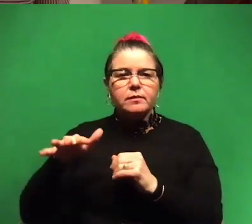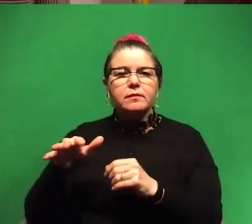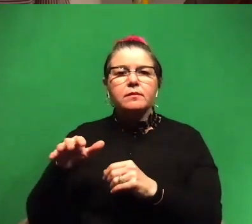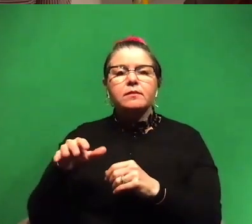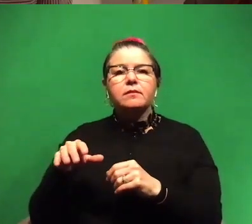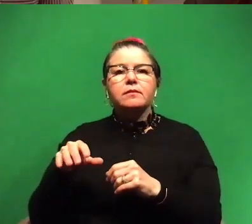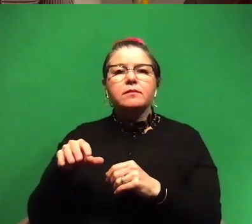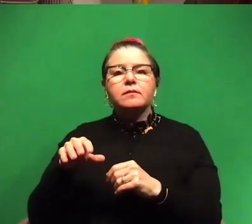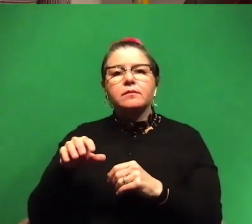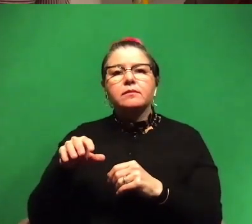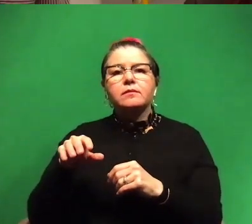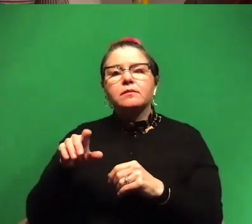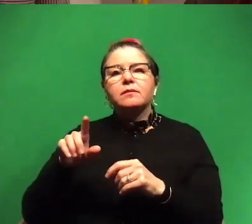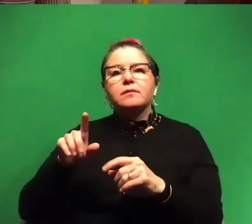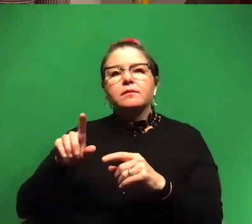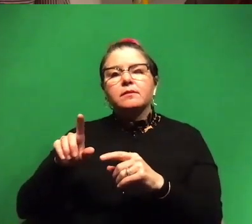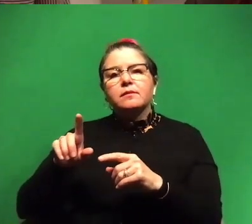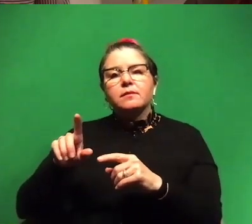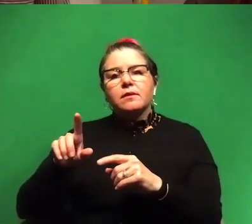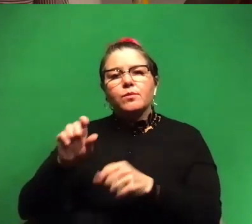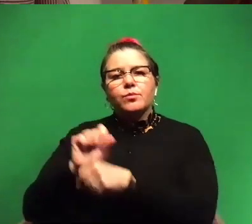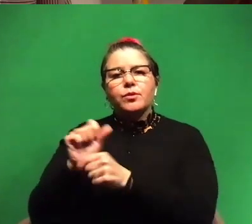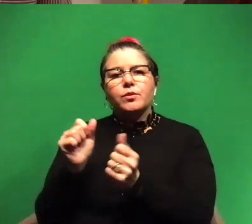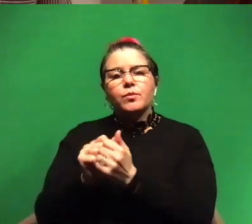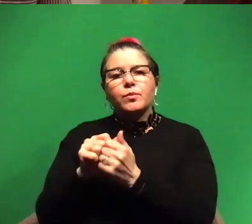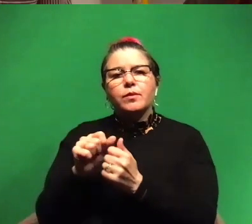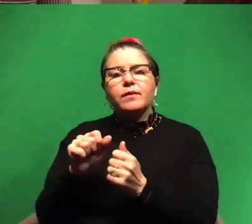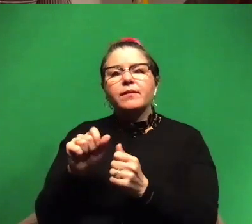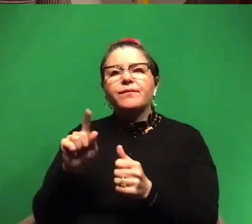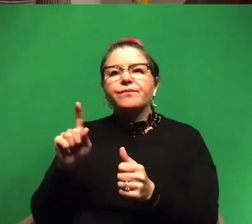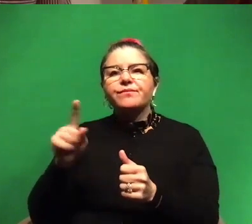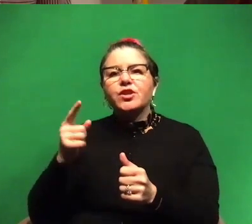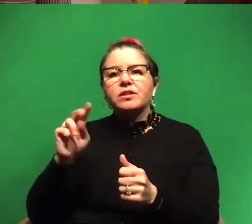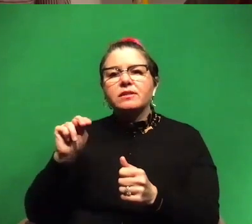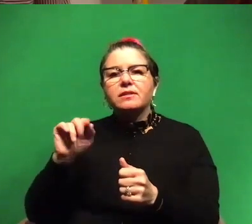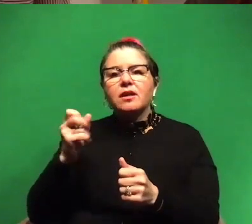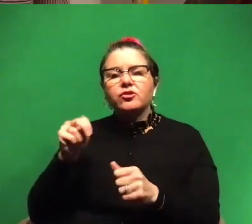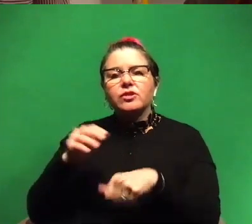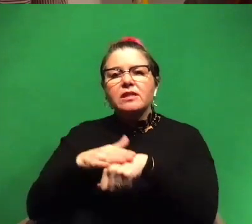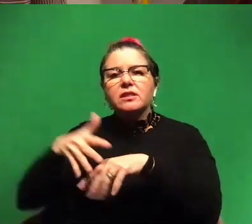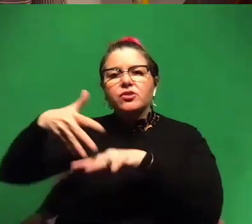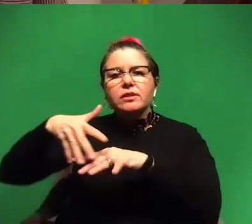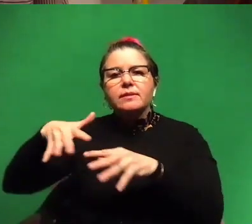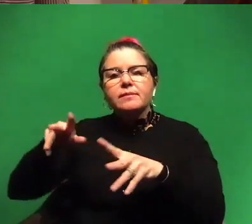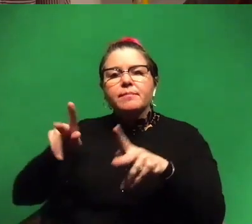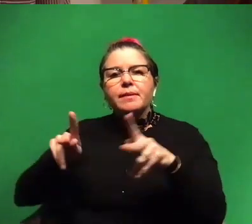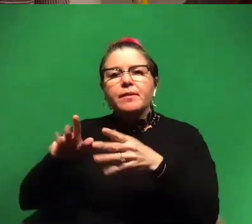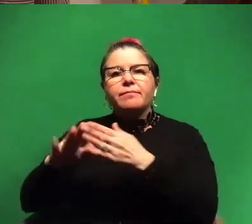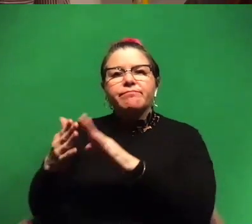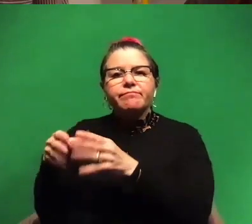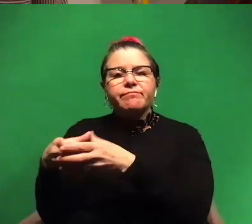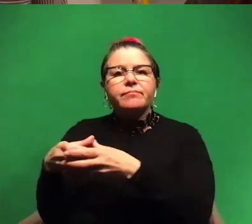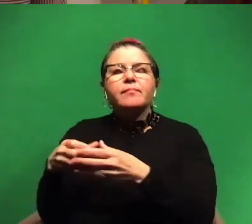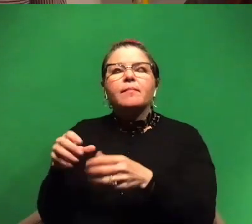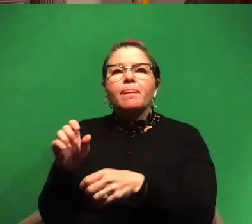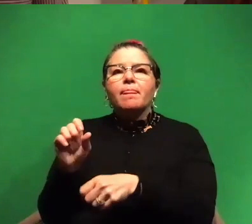River Dena, which is the Dene First Nations right close by. So in that case, I mostly work